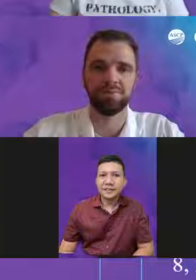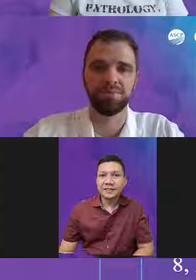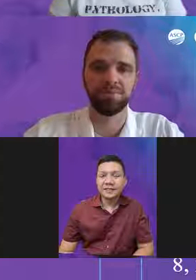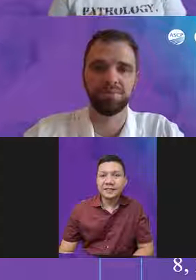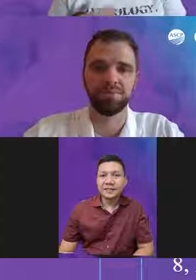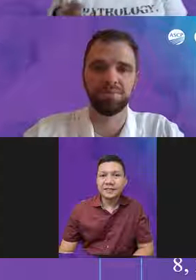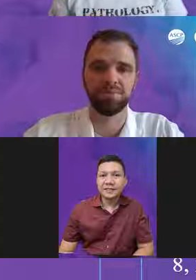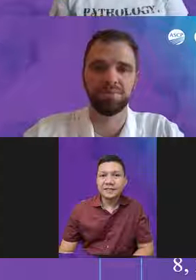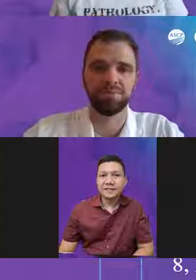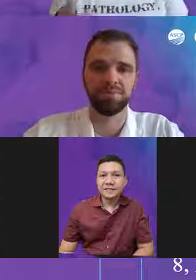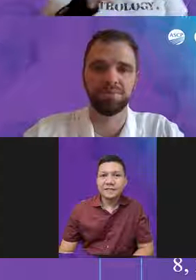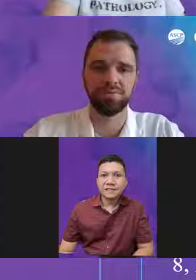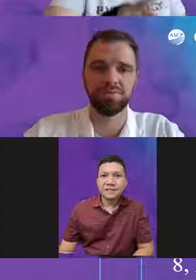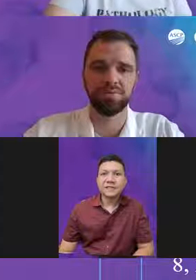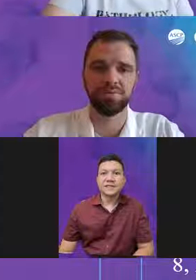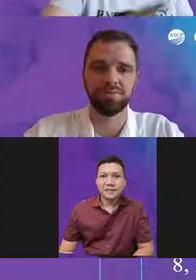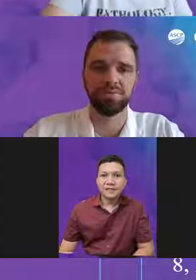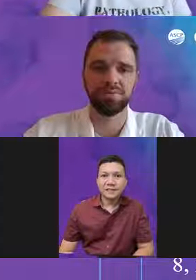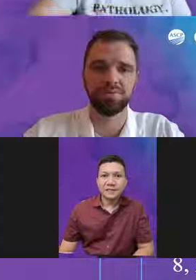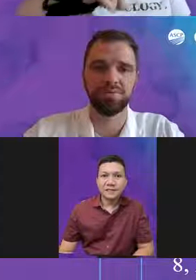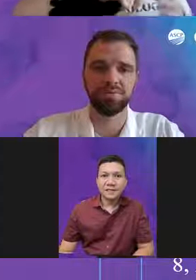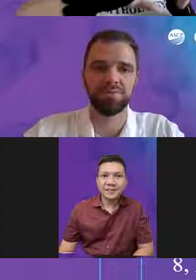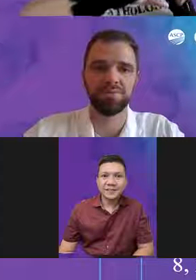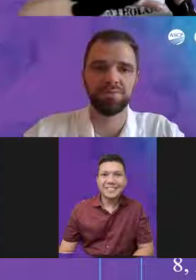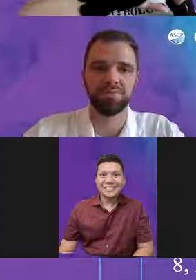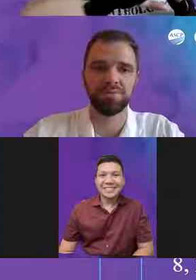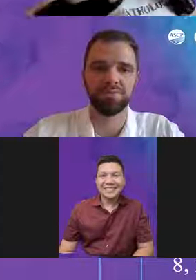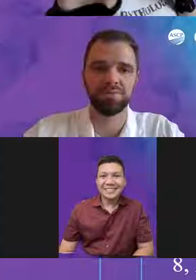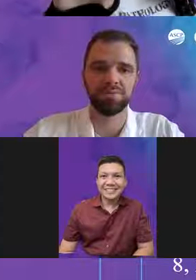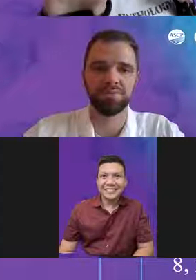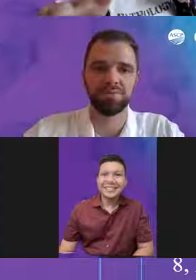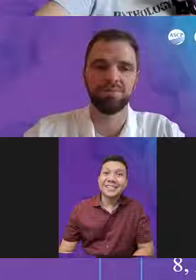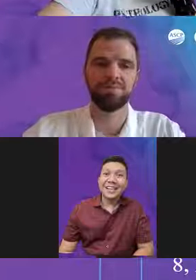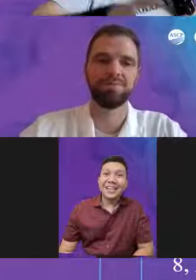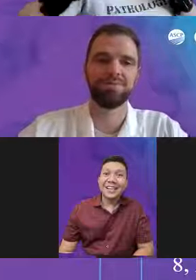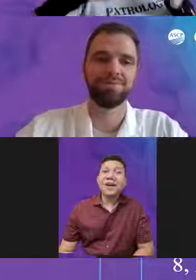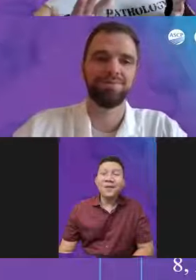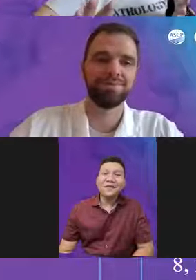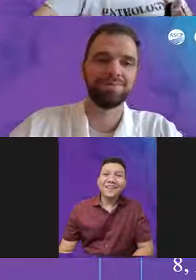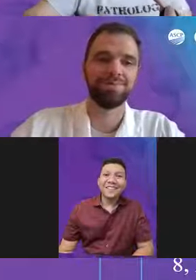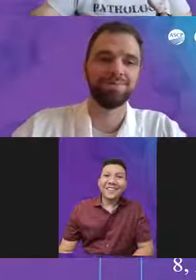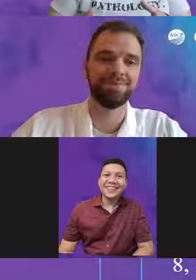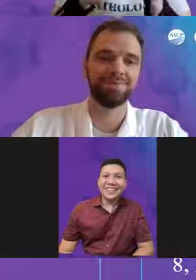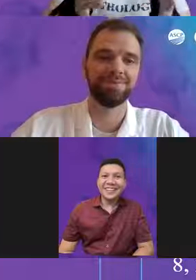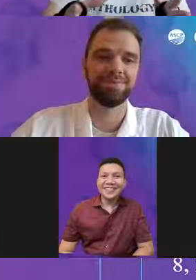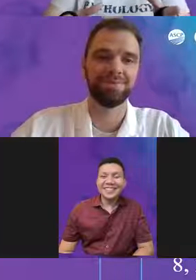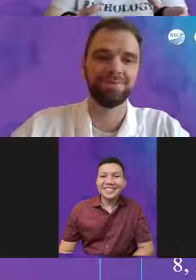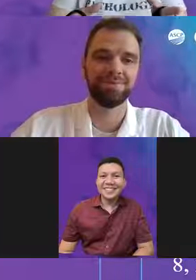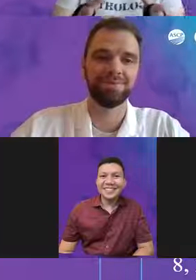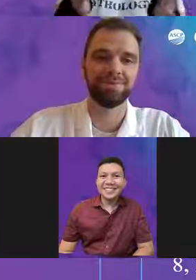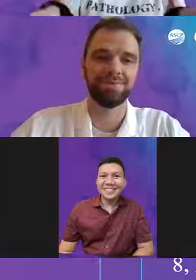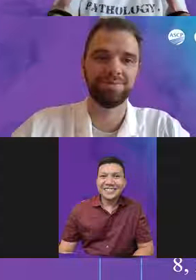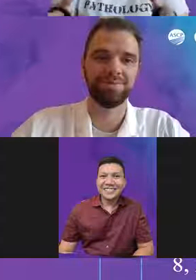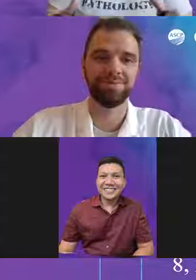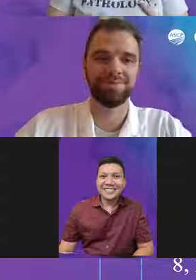how that nucleus gets ejected. I actually made a smear and you could see right when it was ejected. It was so awesome. I showed